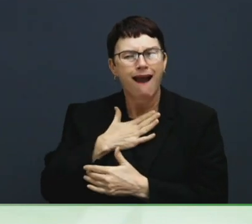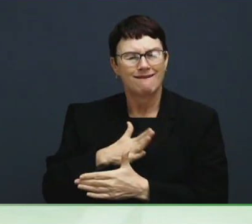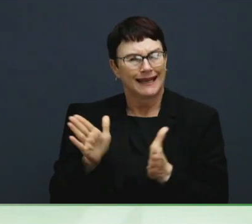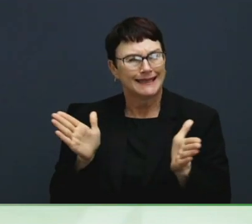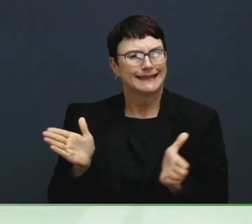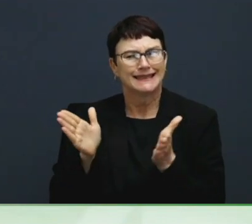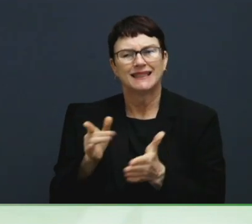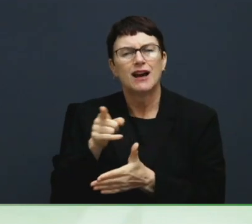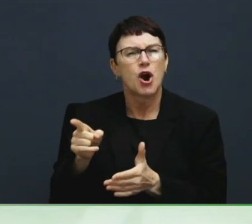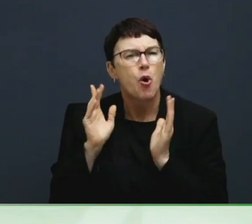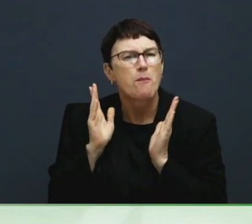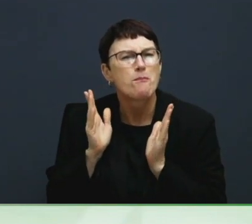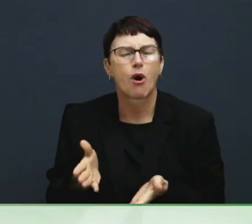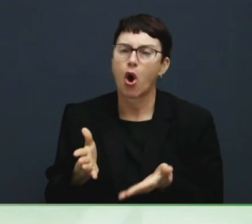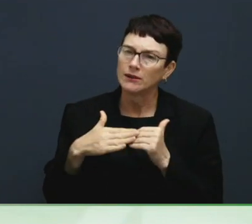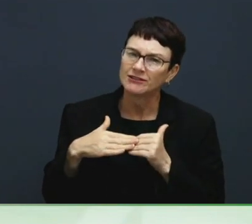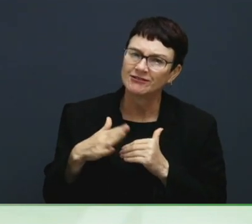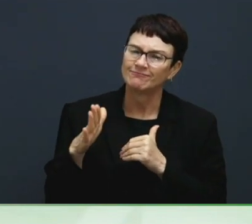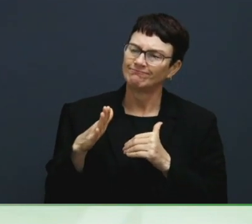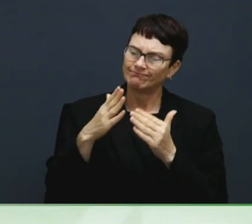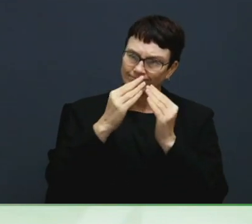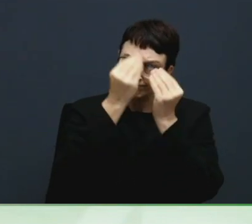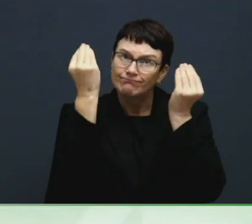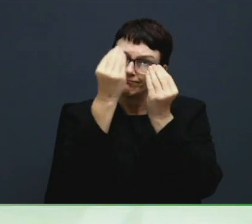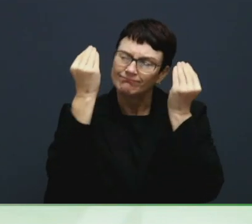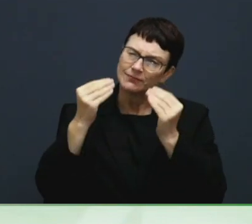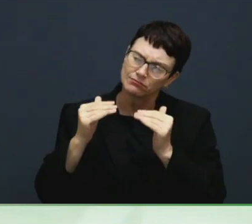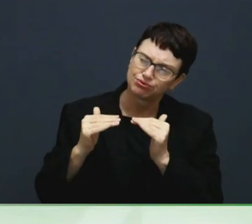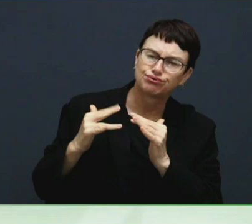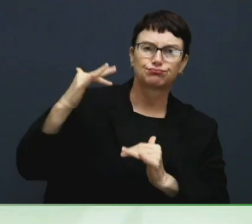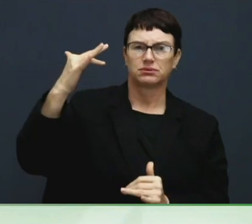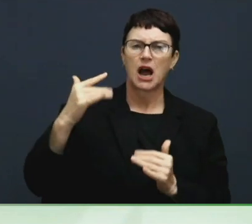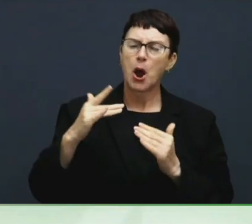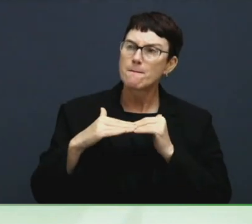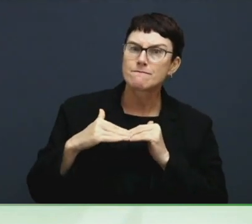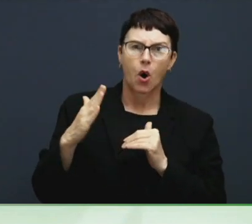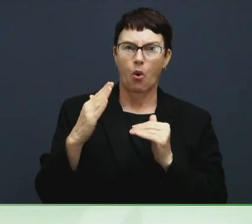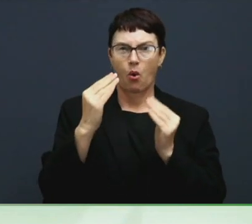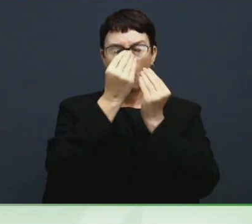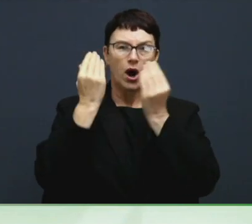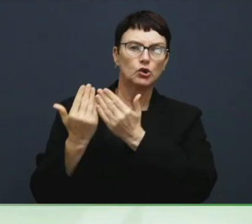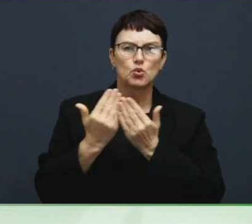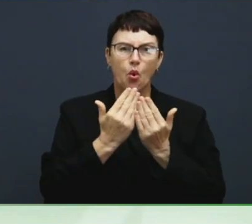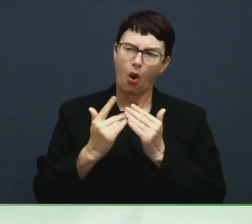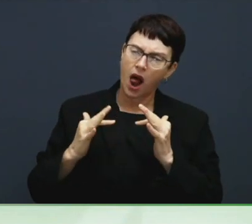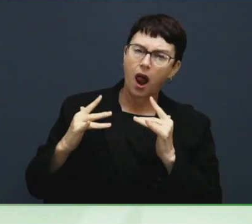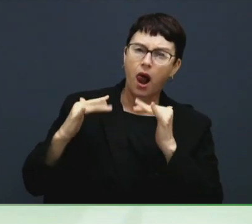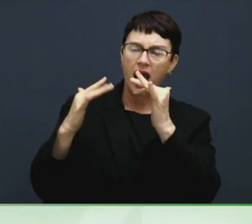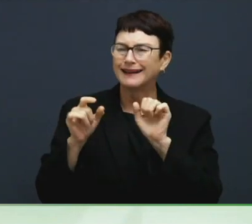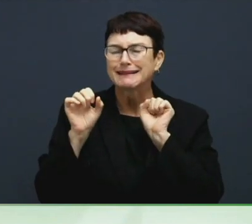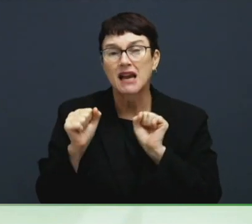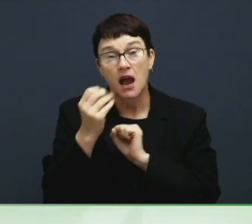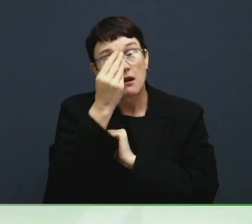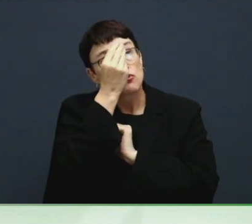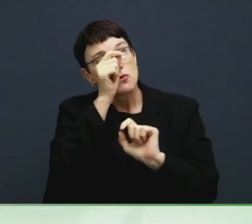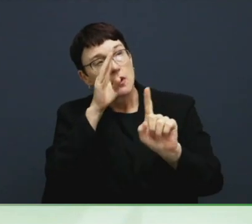their education in order to get higher education, to follow their dreams and